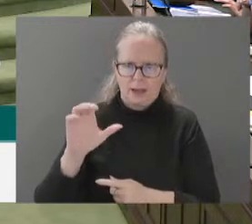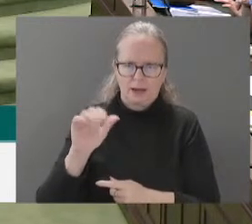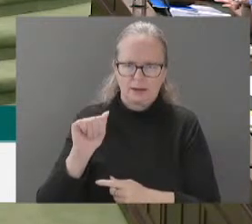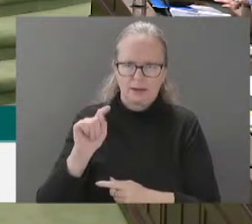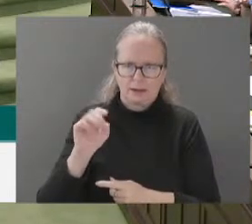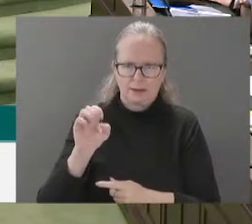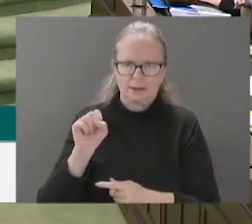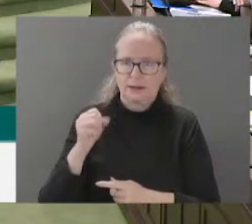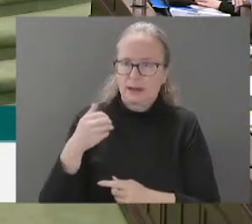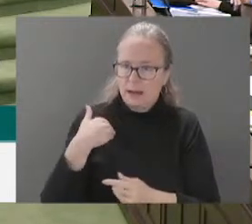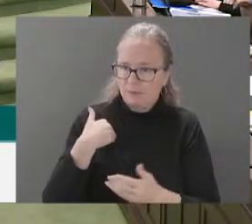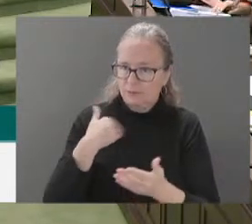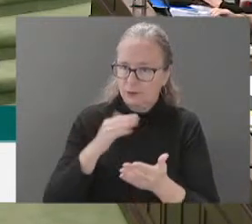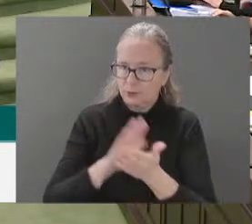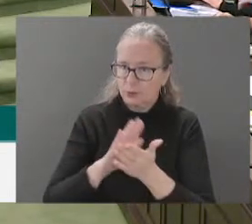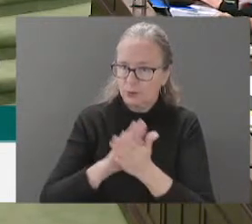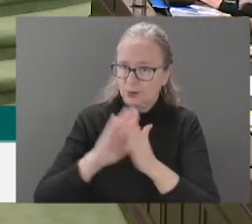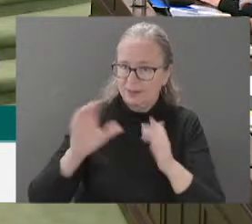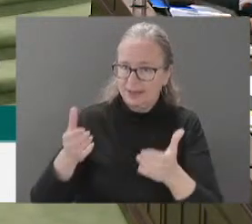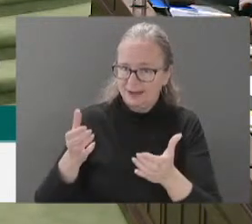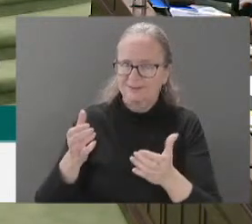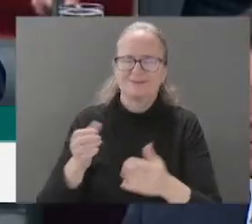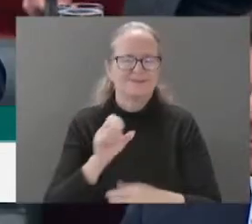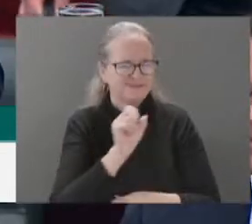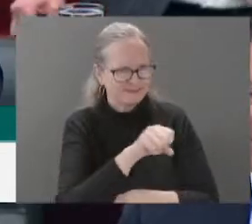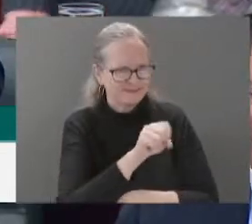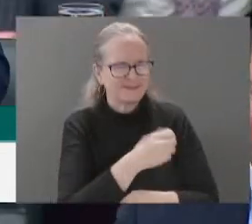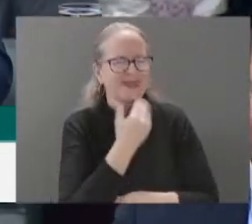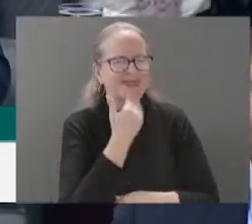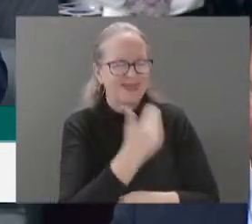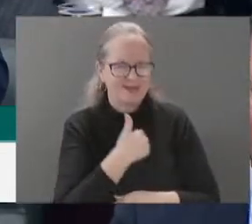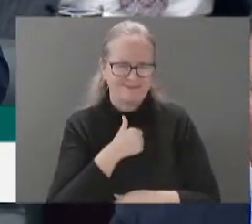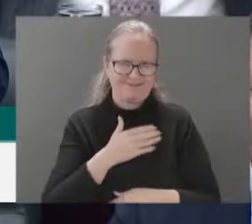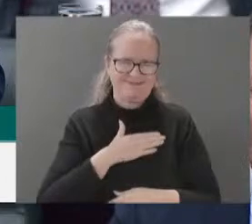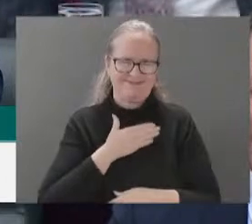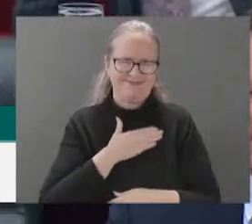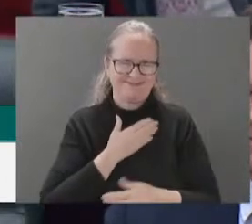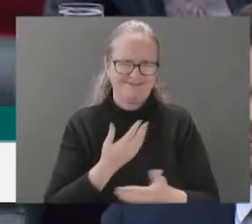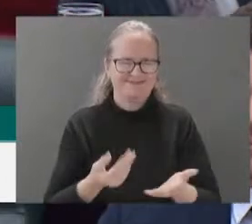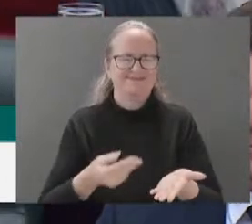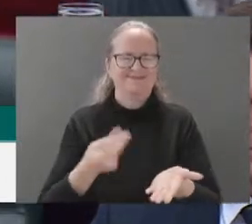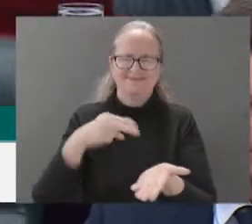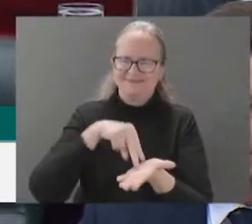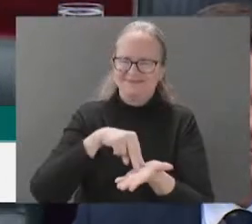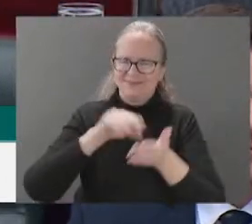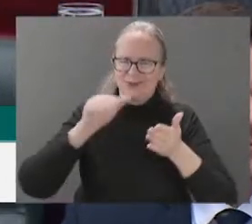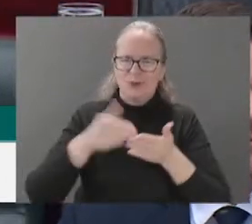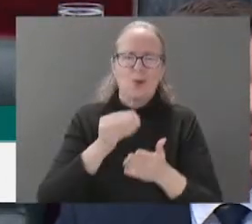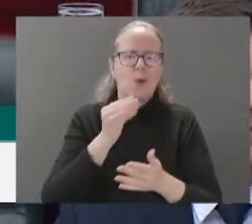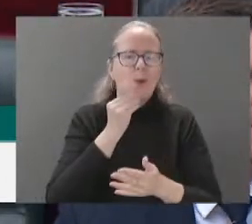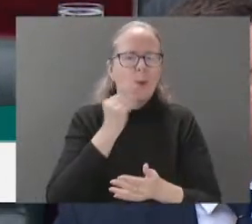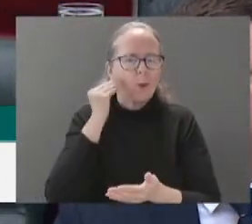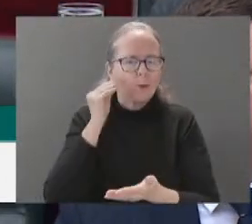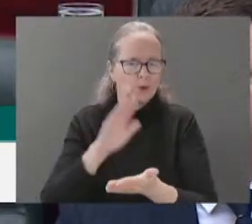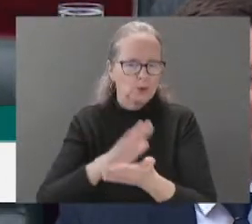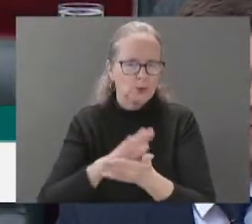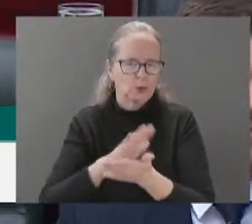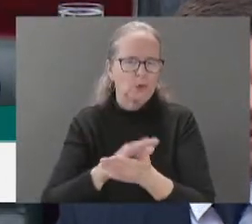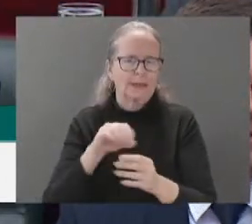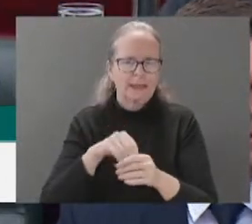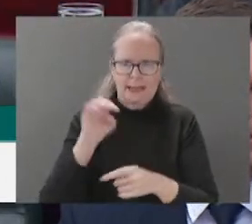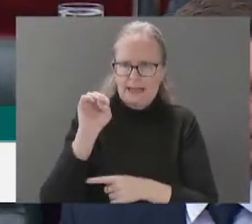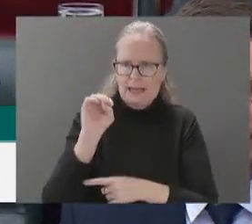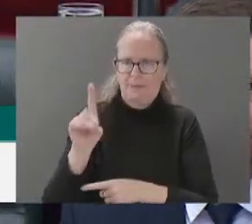Speaker I'm pleased to rise and through you and to you to introduce the Edmonton homeschool arpa home school had the chance to meet him before these kids are strong and free